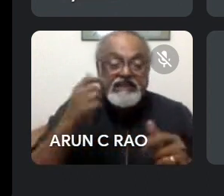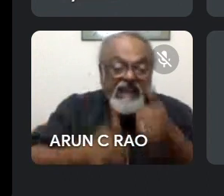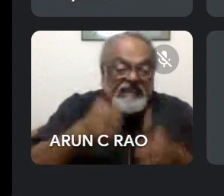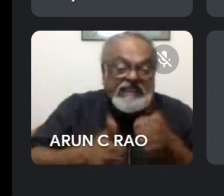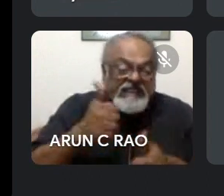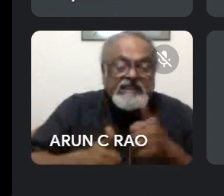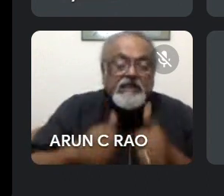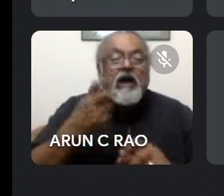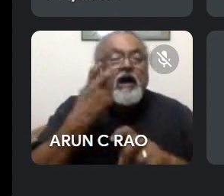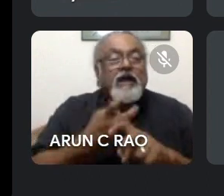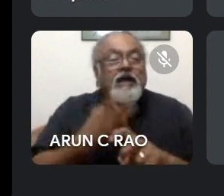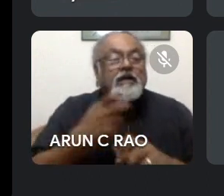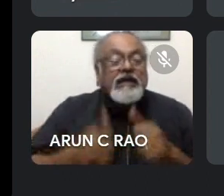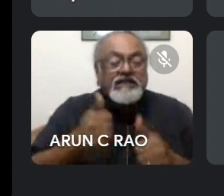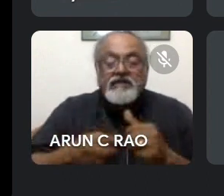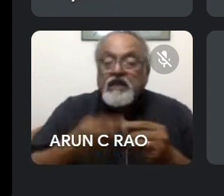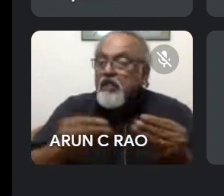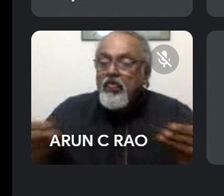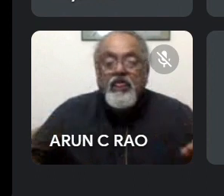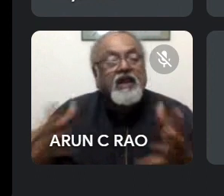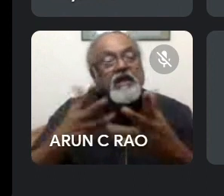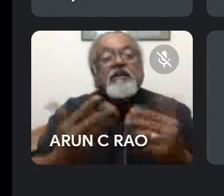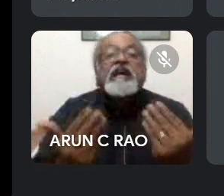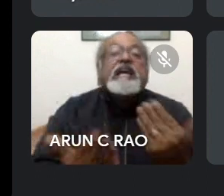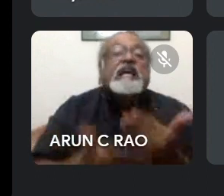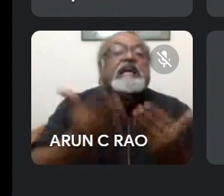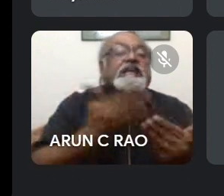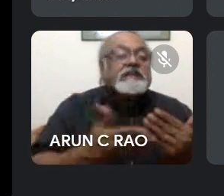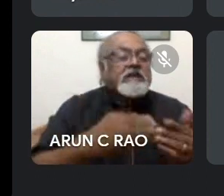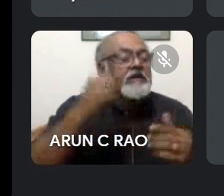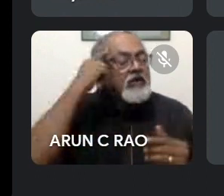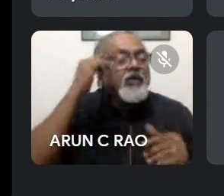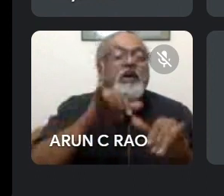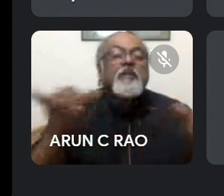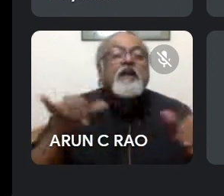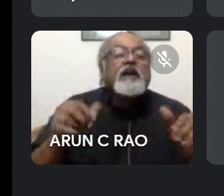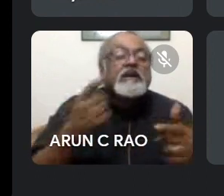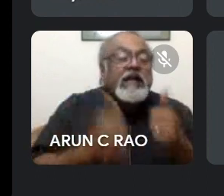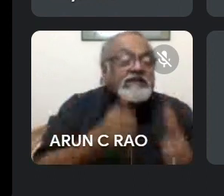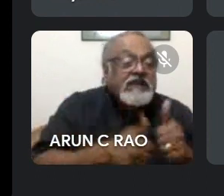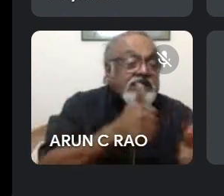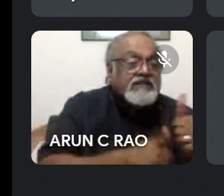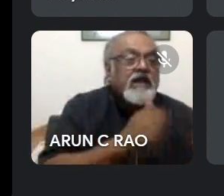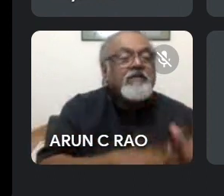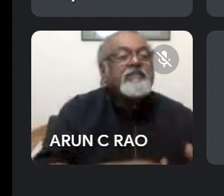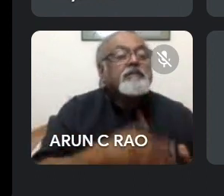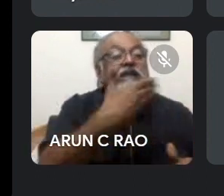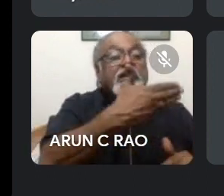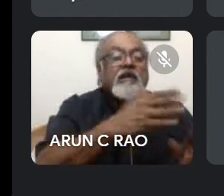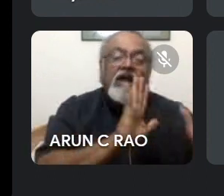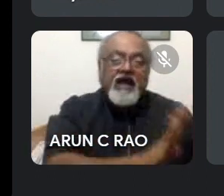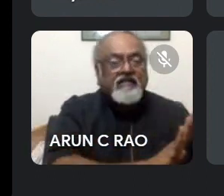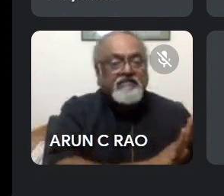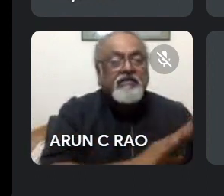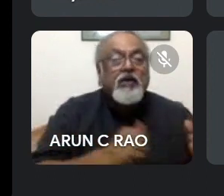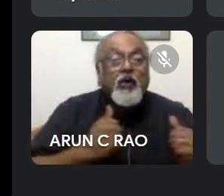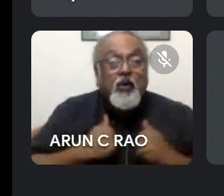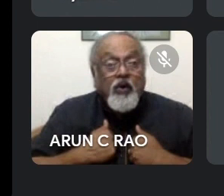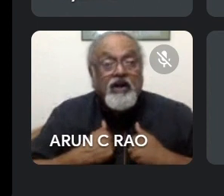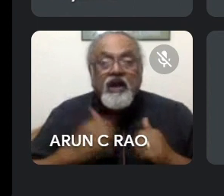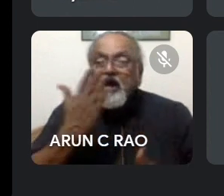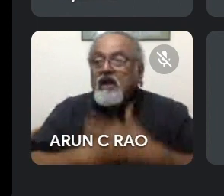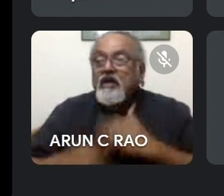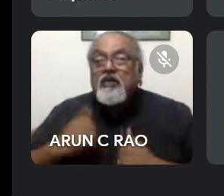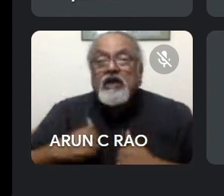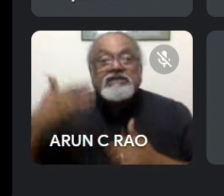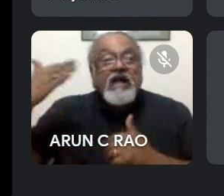and knowing whether you did the neurotypical way of learning properly. There are no standards of, at least commonly speaking,